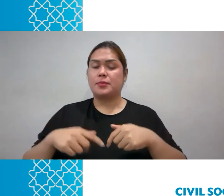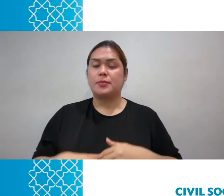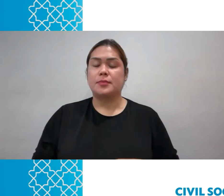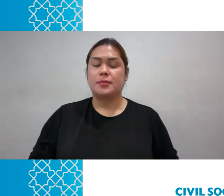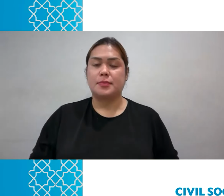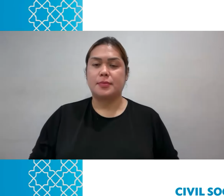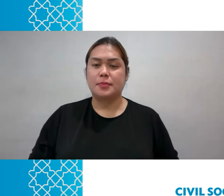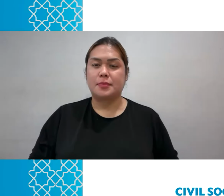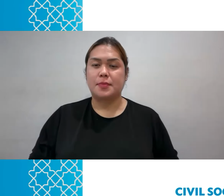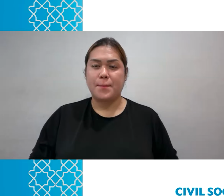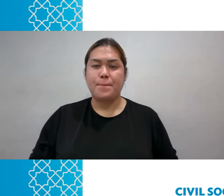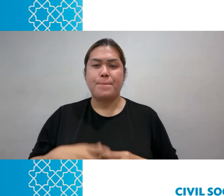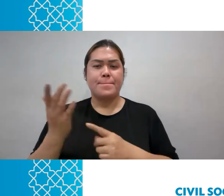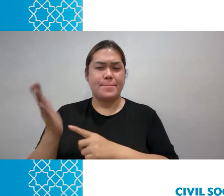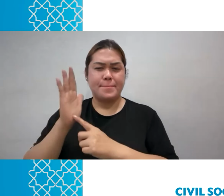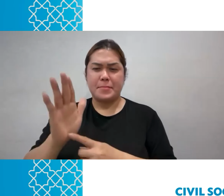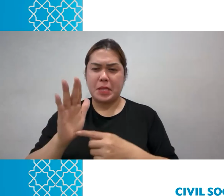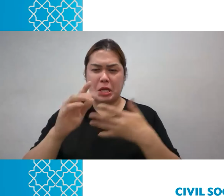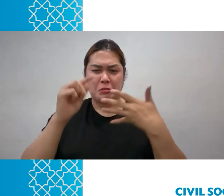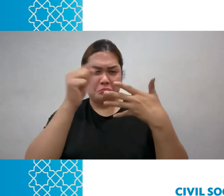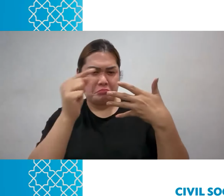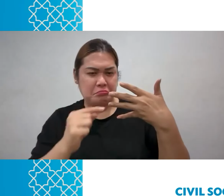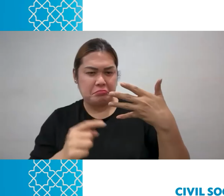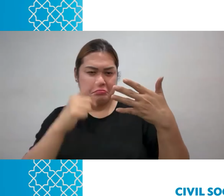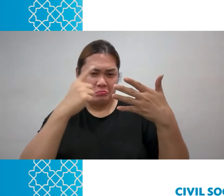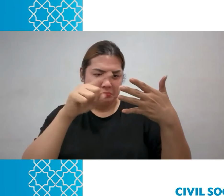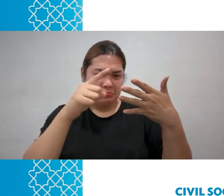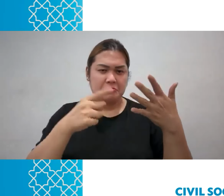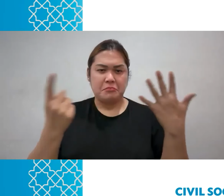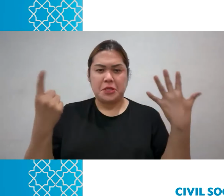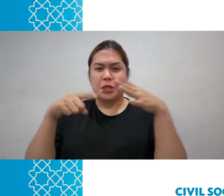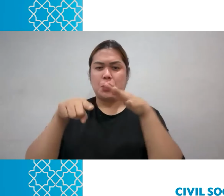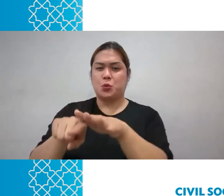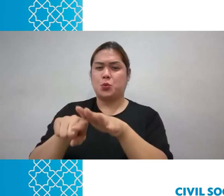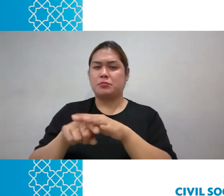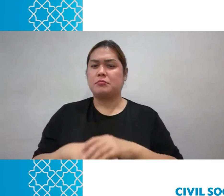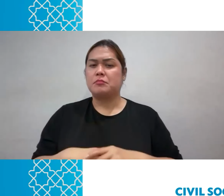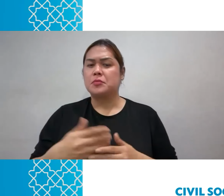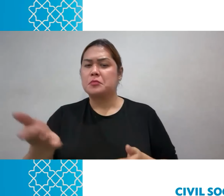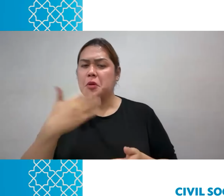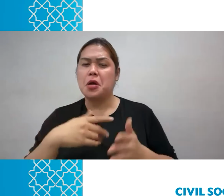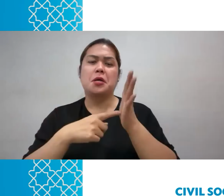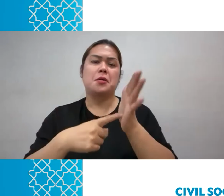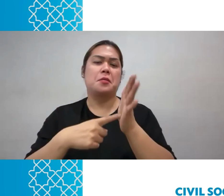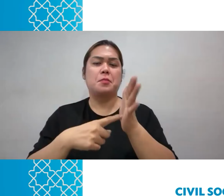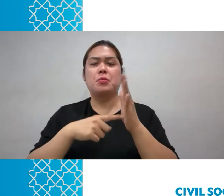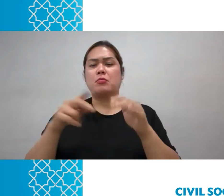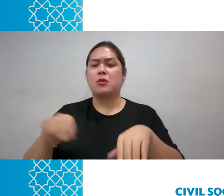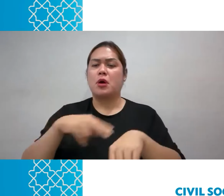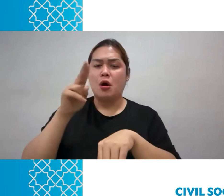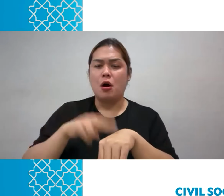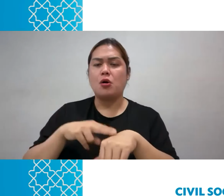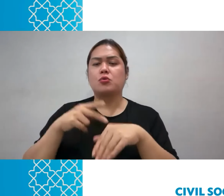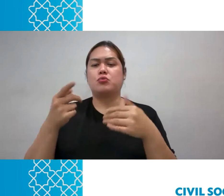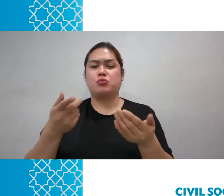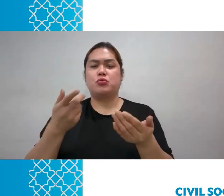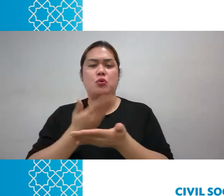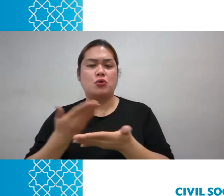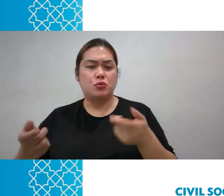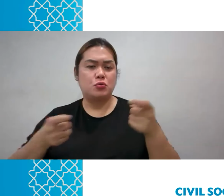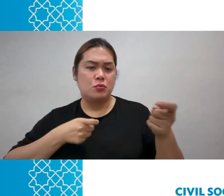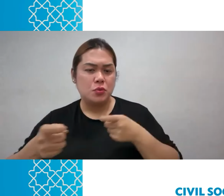criteria for social inclusion, but when you come, for example, to natural resource management, those criteria are